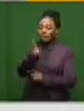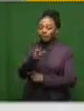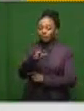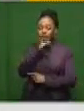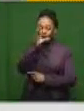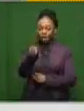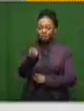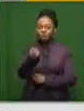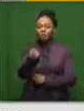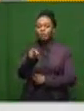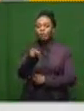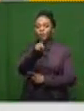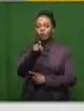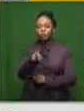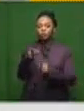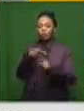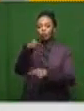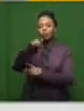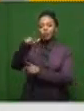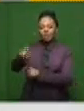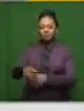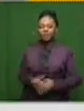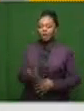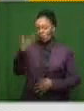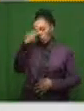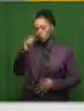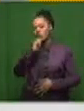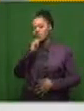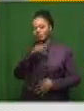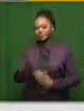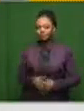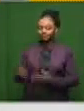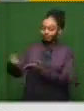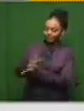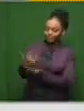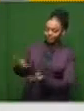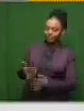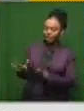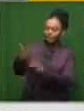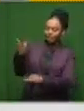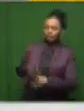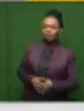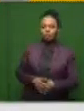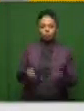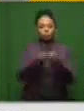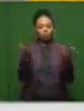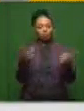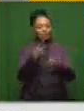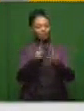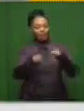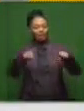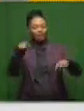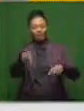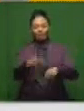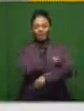from Pule who says good morning. Since many vaccines have been developed around the world and countries started